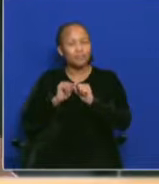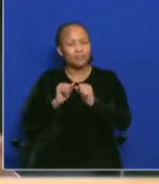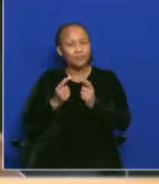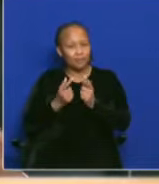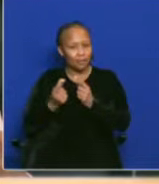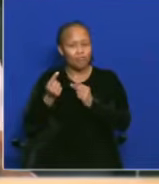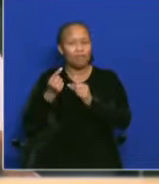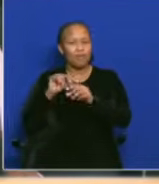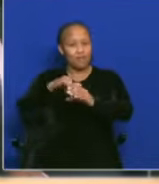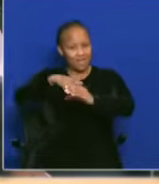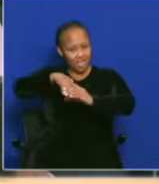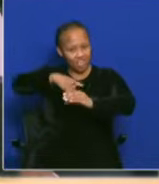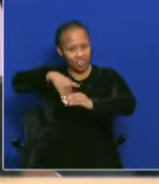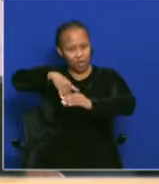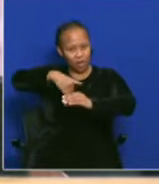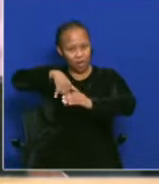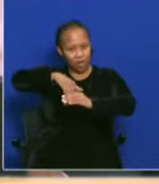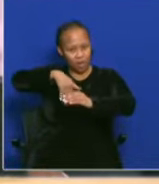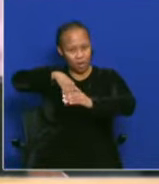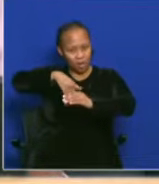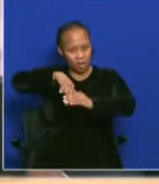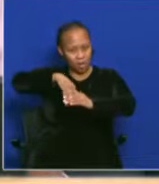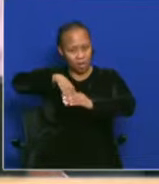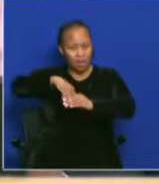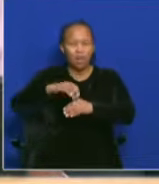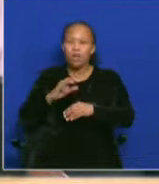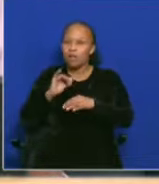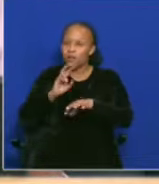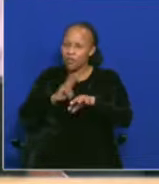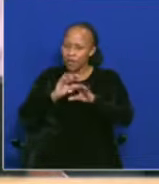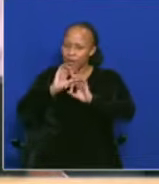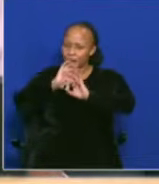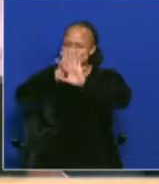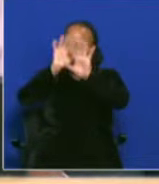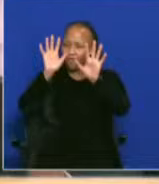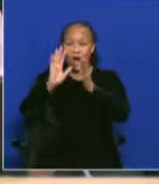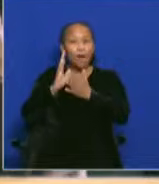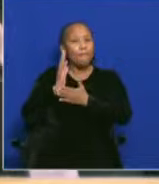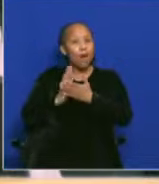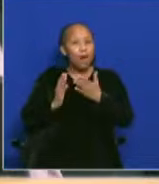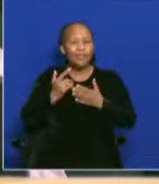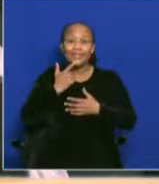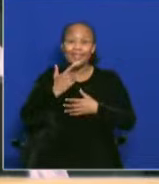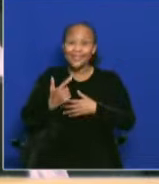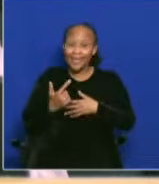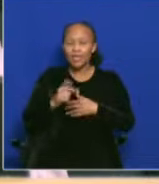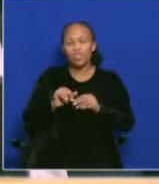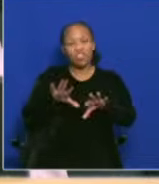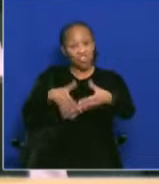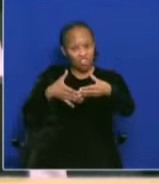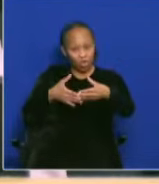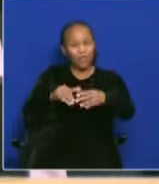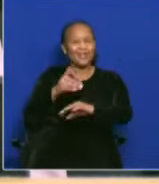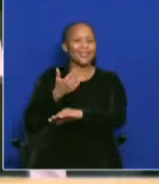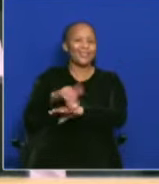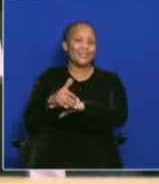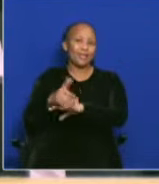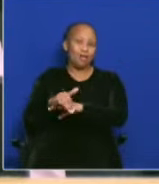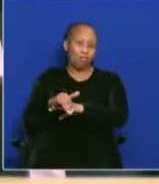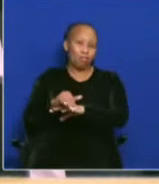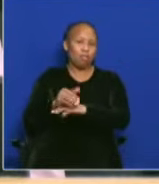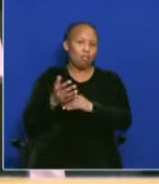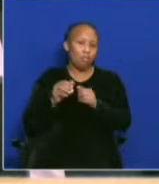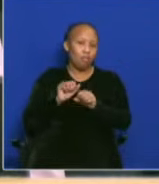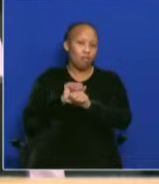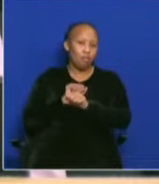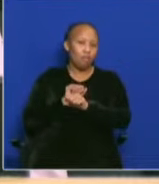Maybe you need to clarify the part where you say it's an external document, because if you look at the bottom, that